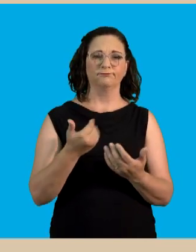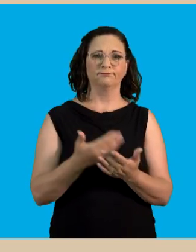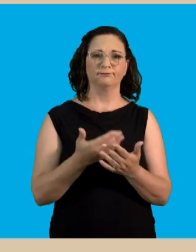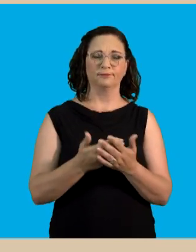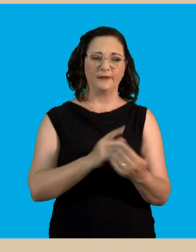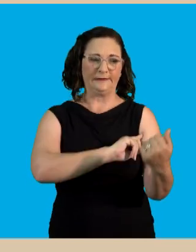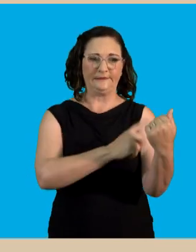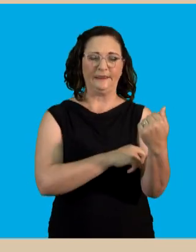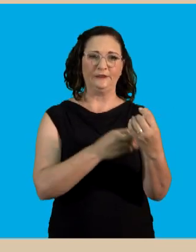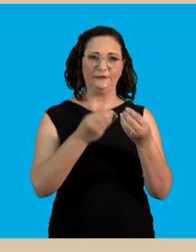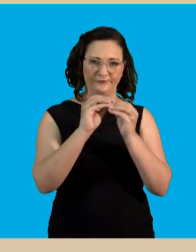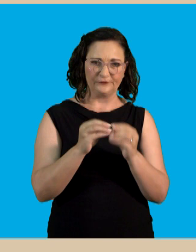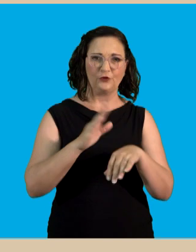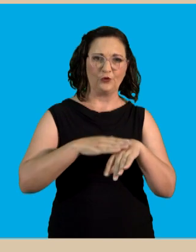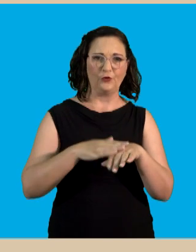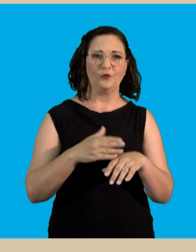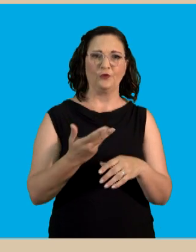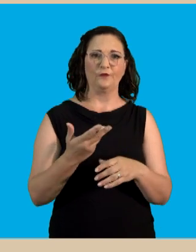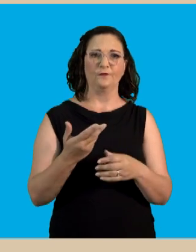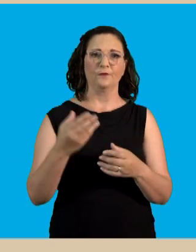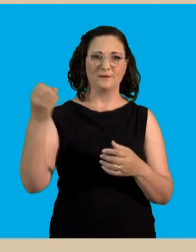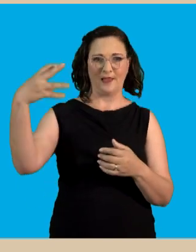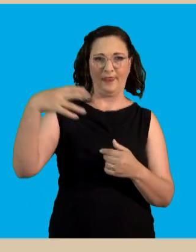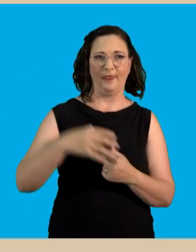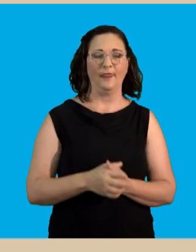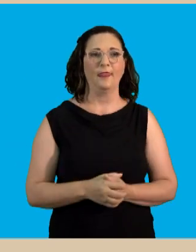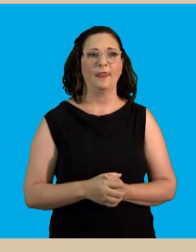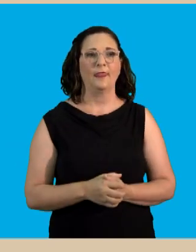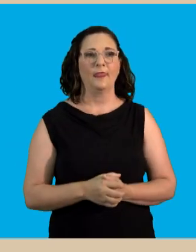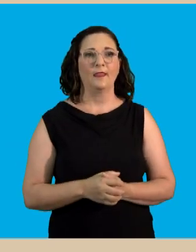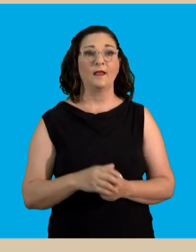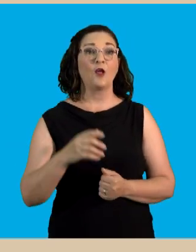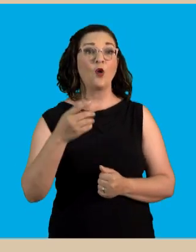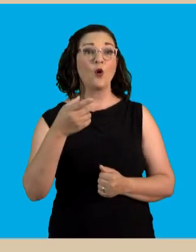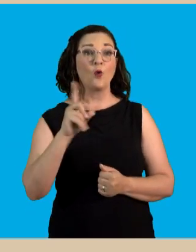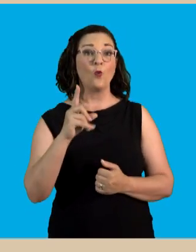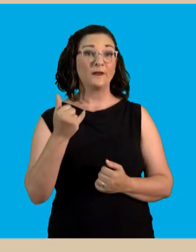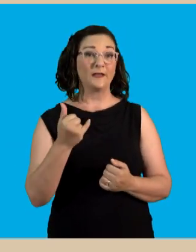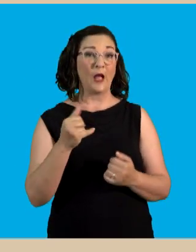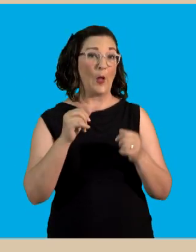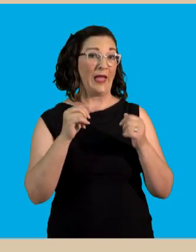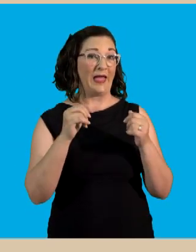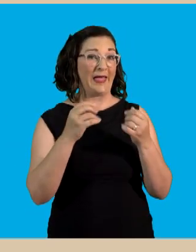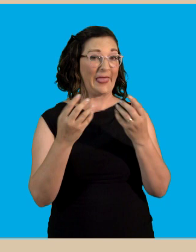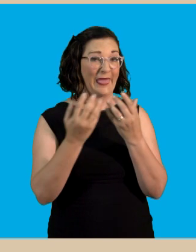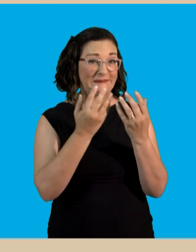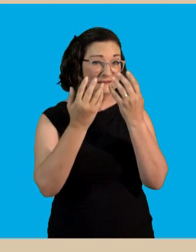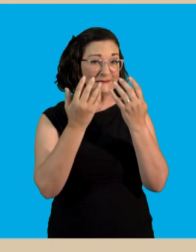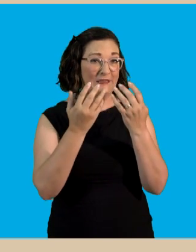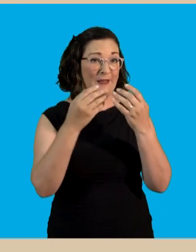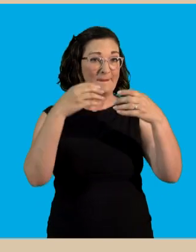by answering the following prior knowledge questions. Question 1. What are the main gases